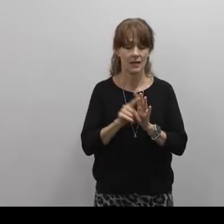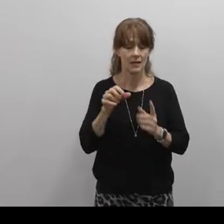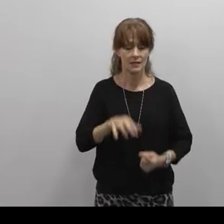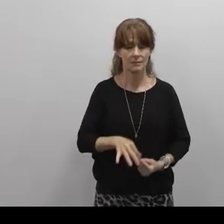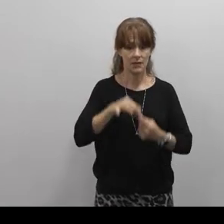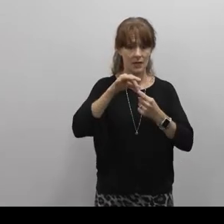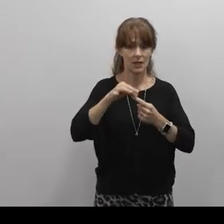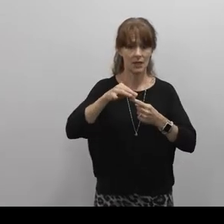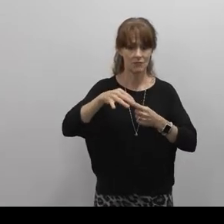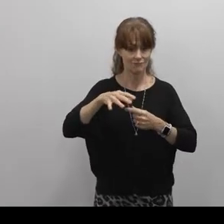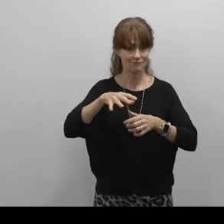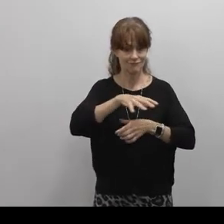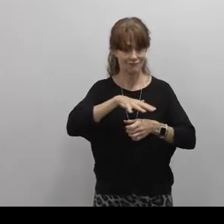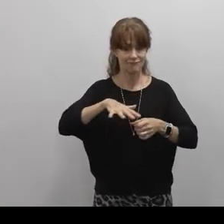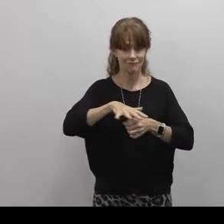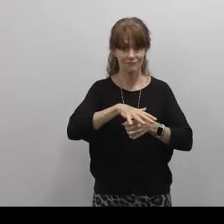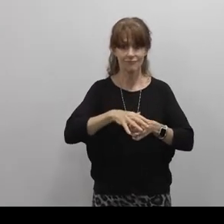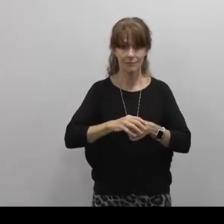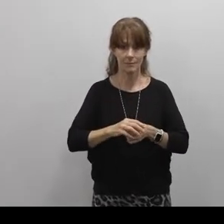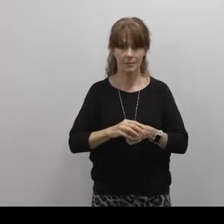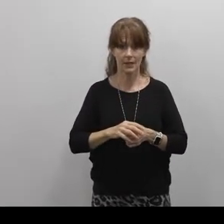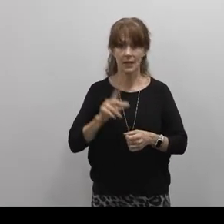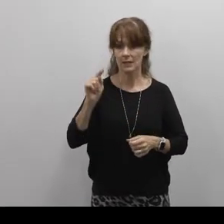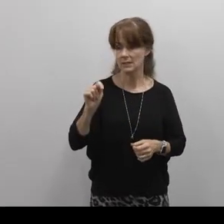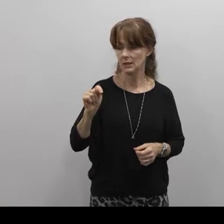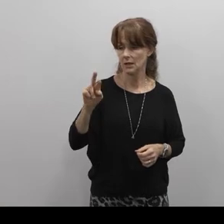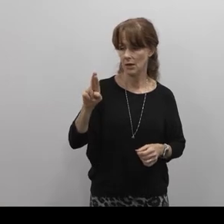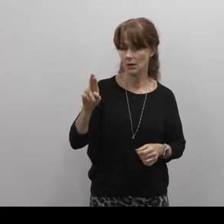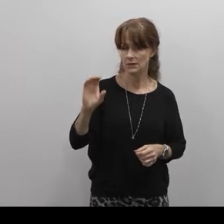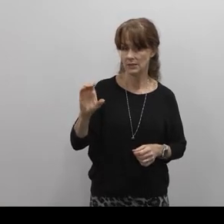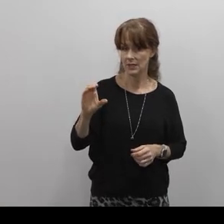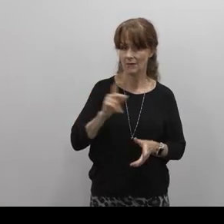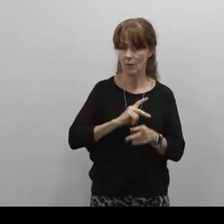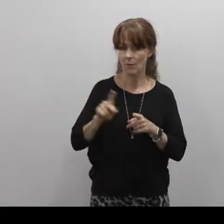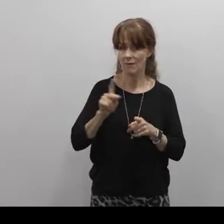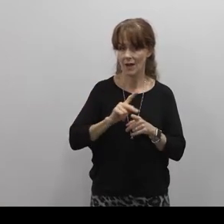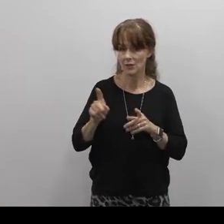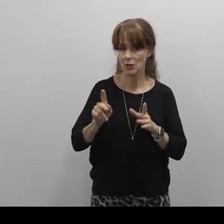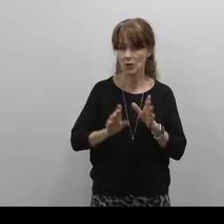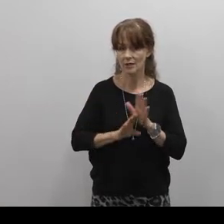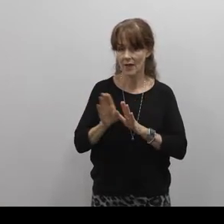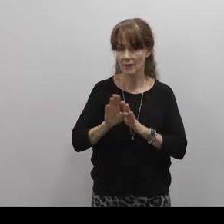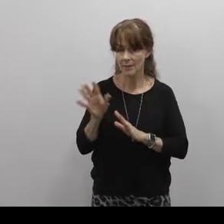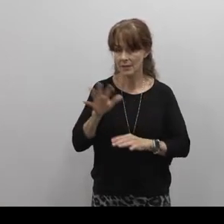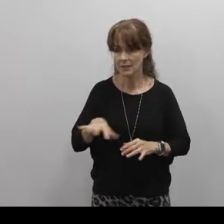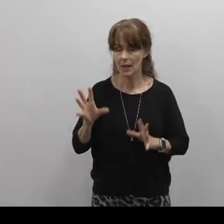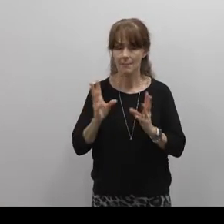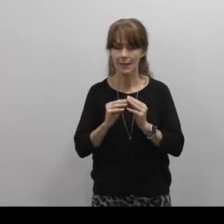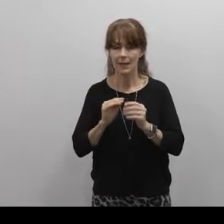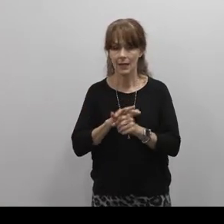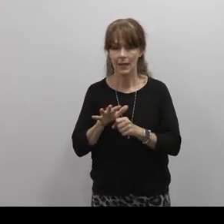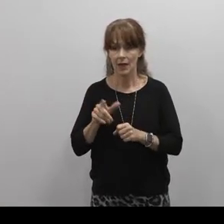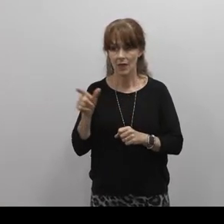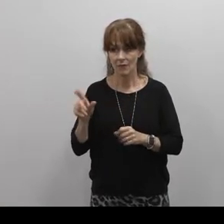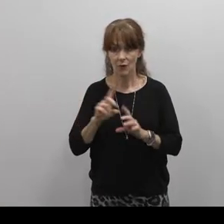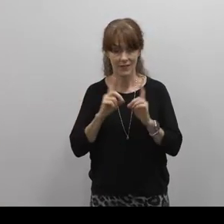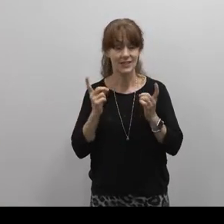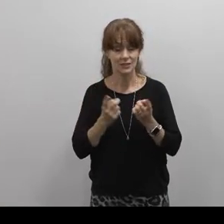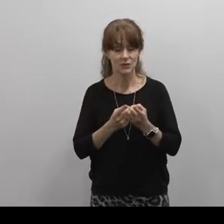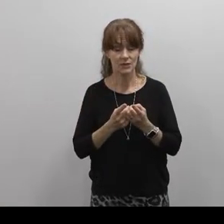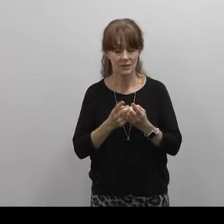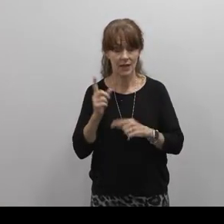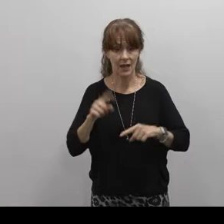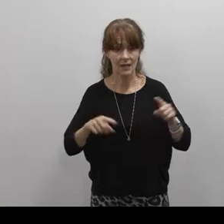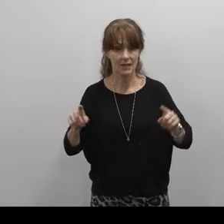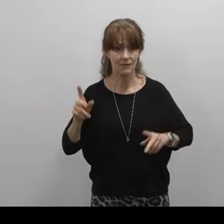particular category. We also know our TRC space that's used for professional development, additional meeting space as well for the district and